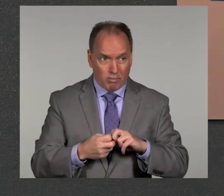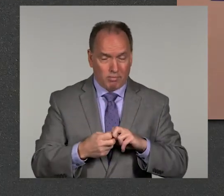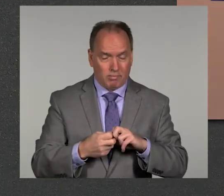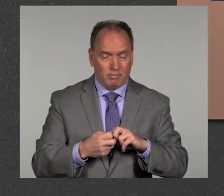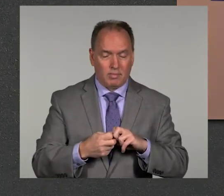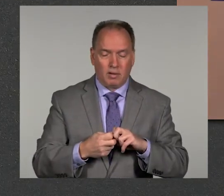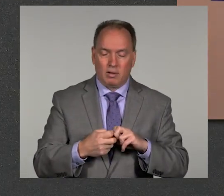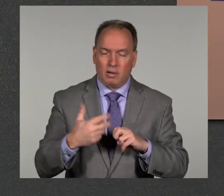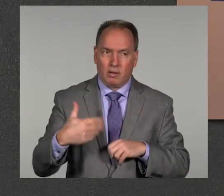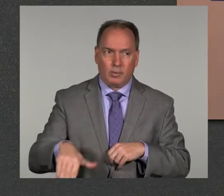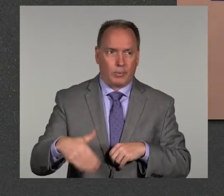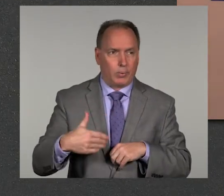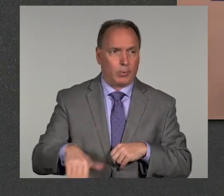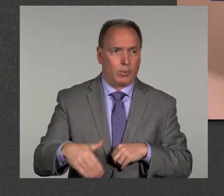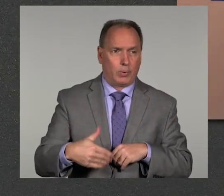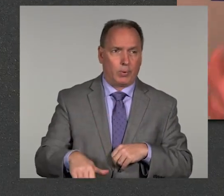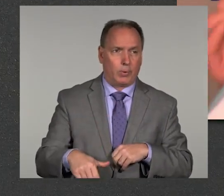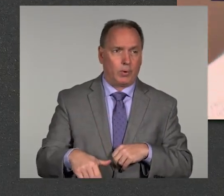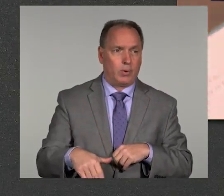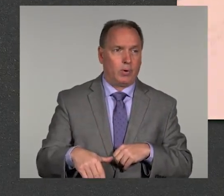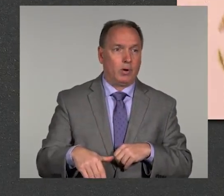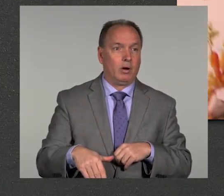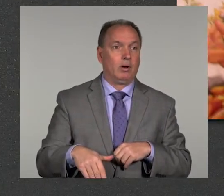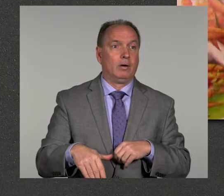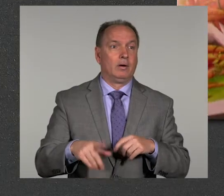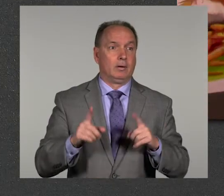a big problem.